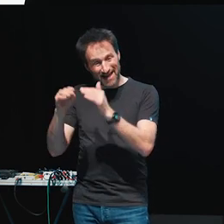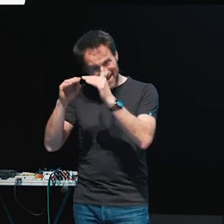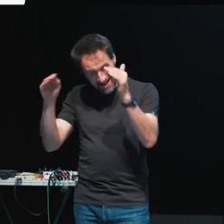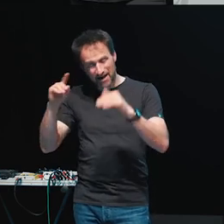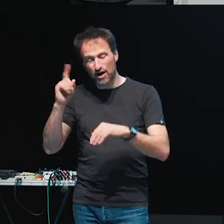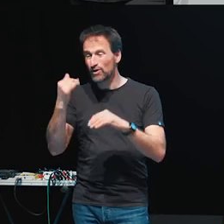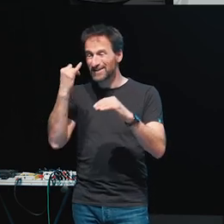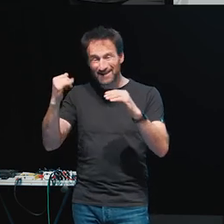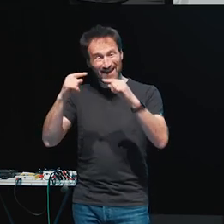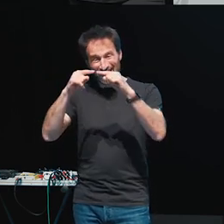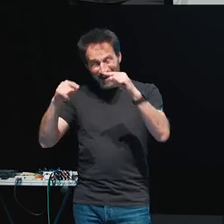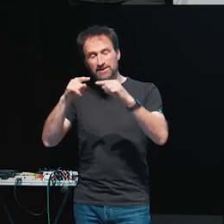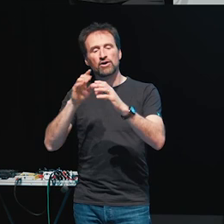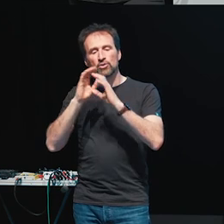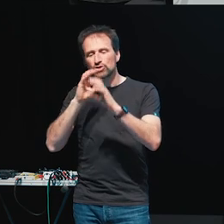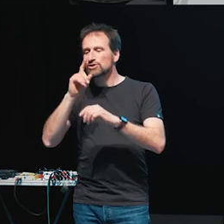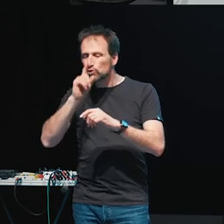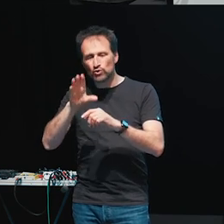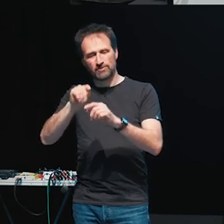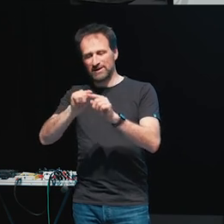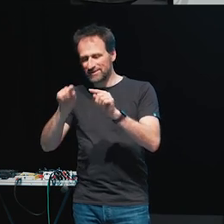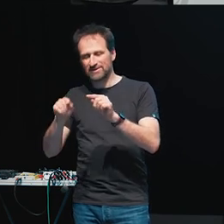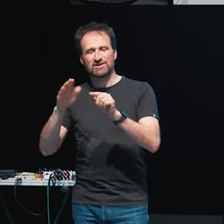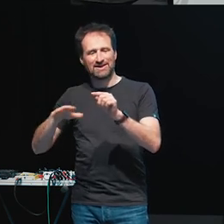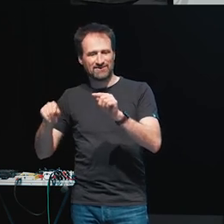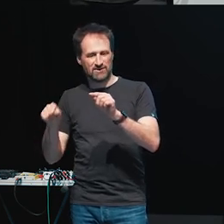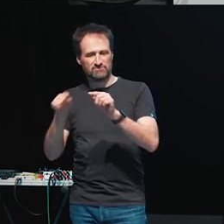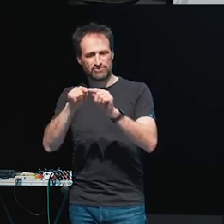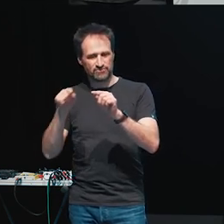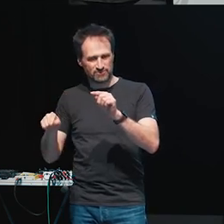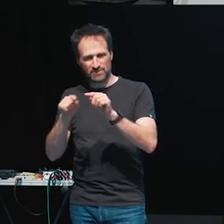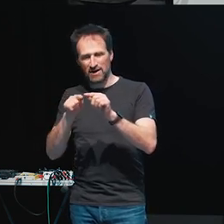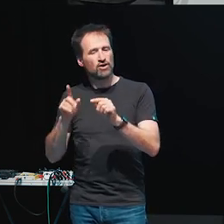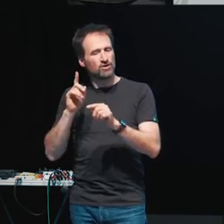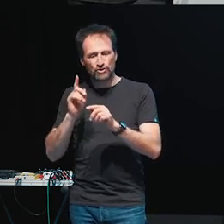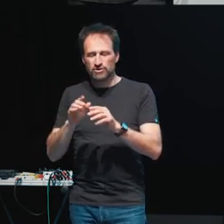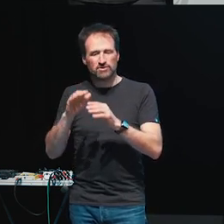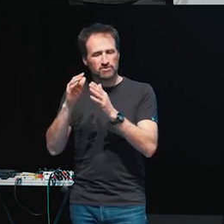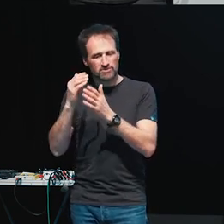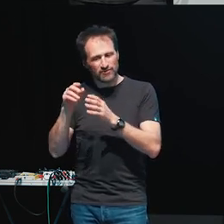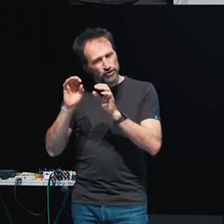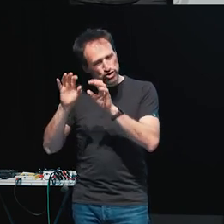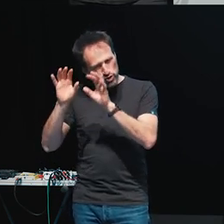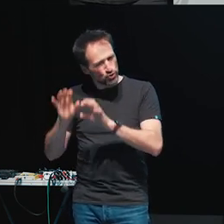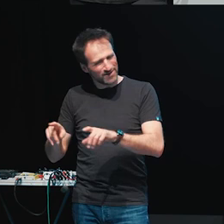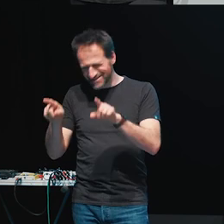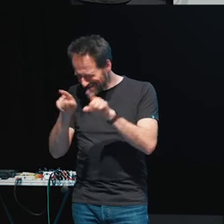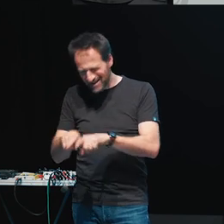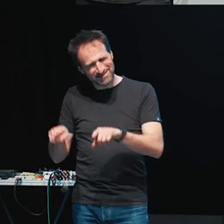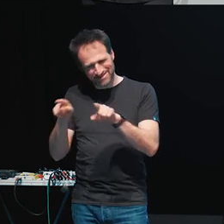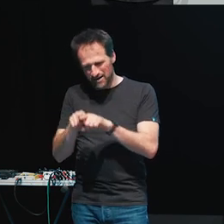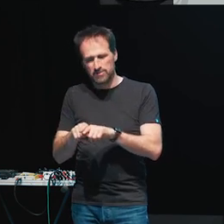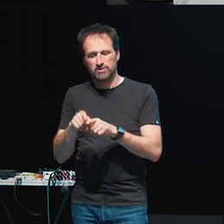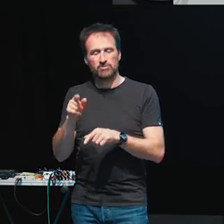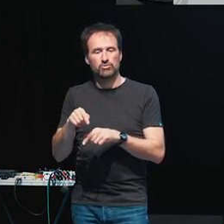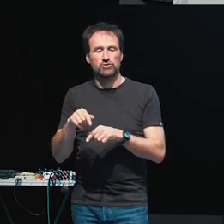deal only with its children and also will be structured in exactly the same way. So nodes that are not leaf nodes